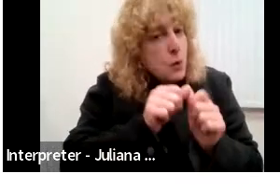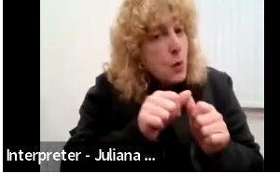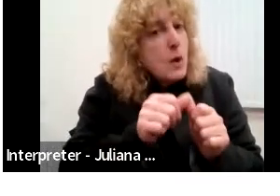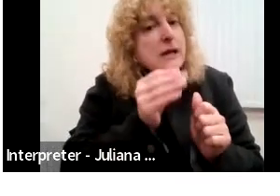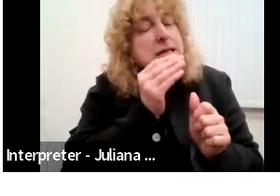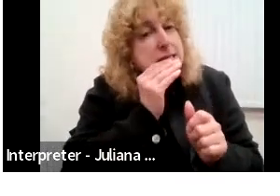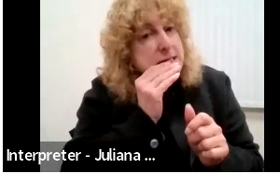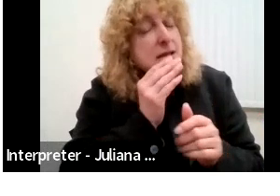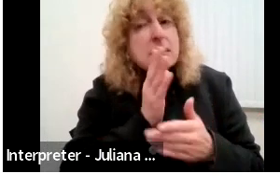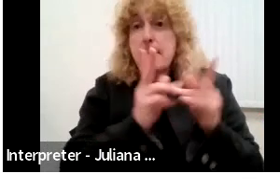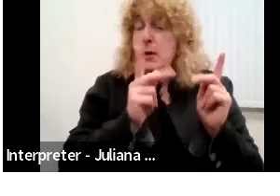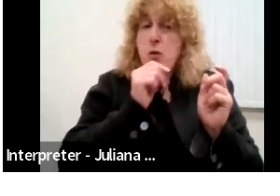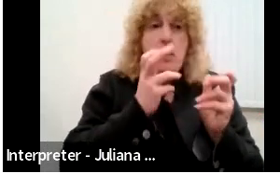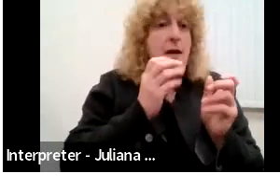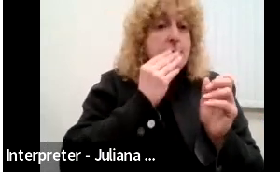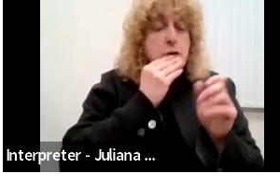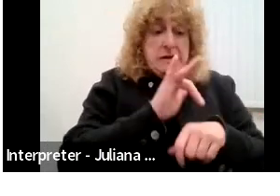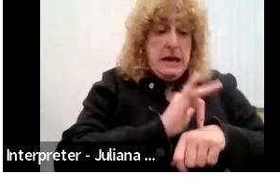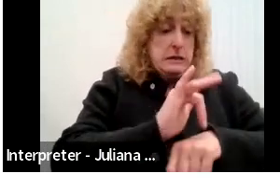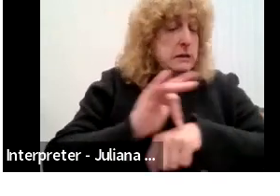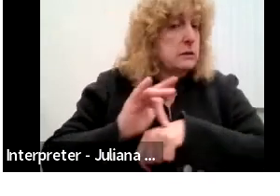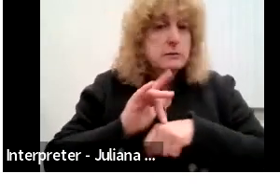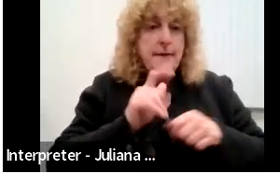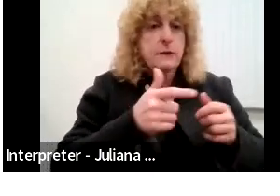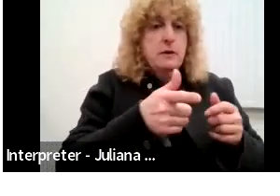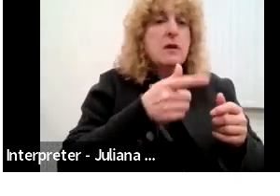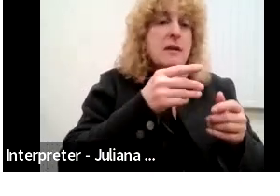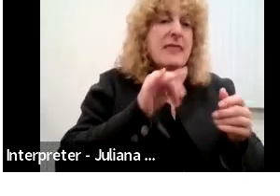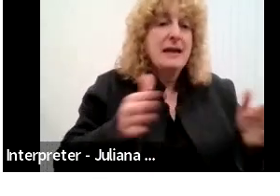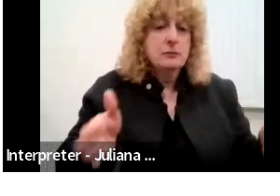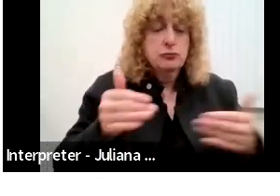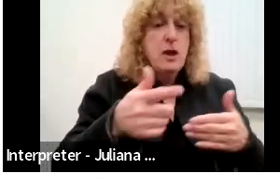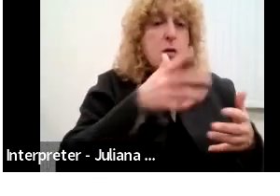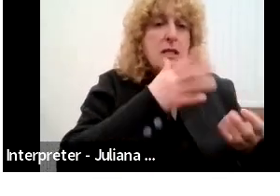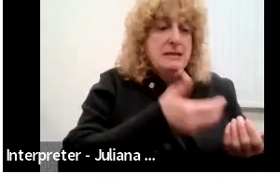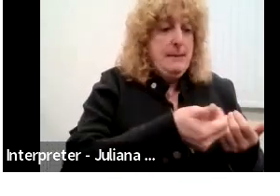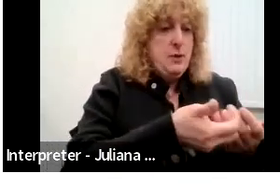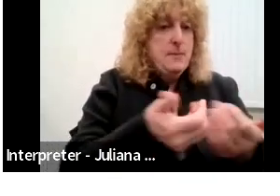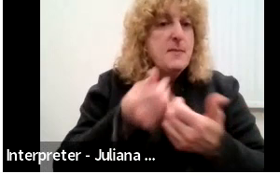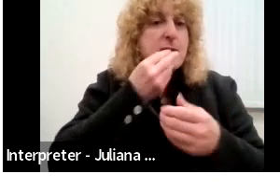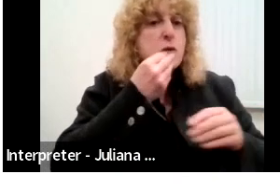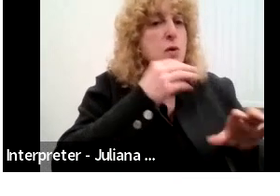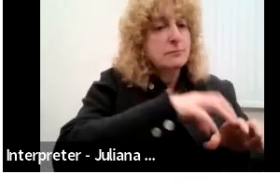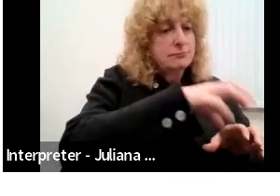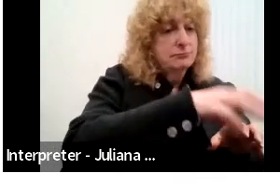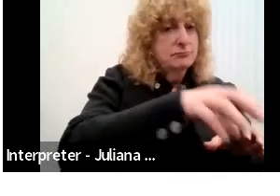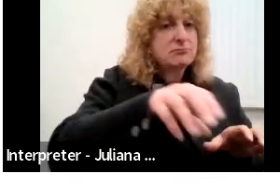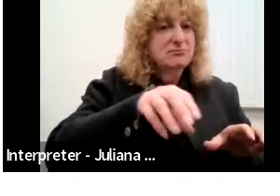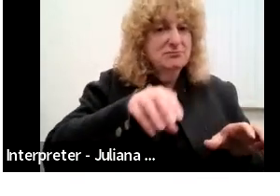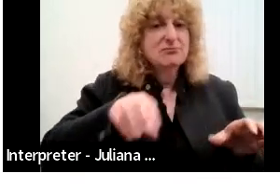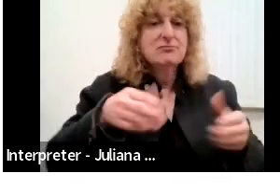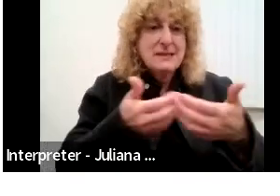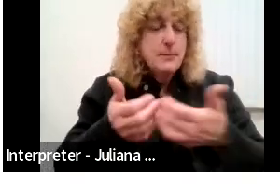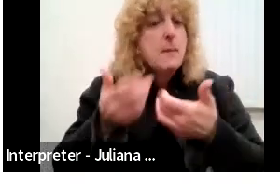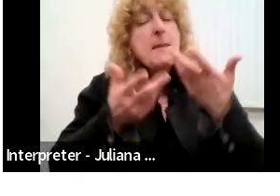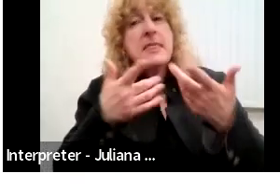don't want their food touching each other. So that tray also separates all of their food. They may be sensitive to smells, touch, and